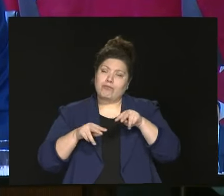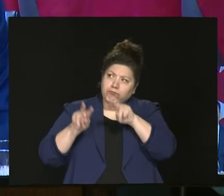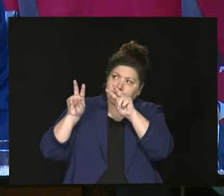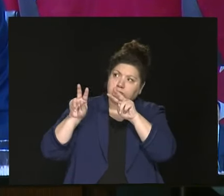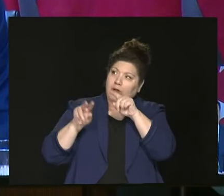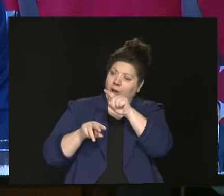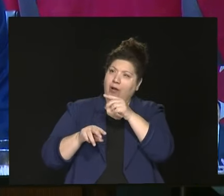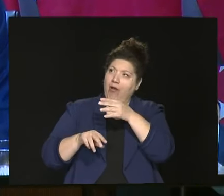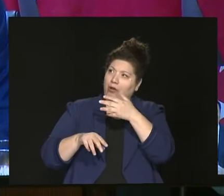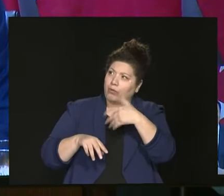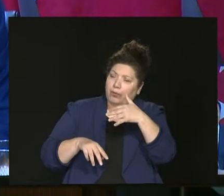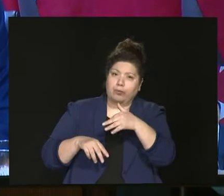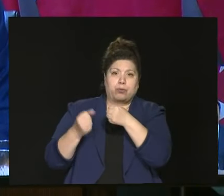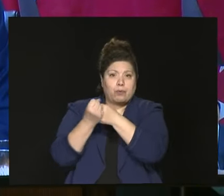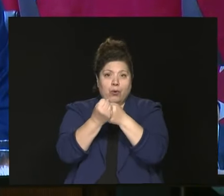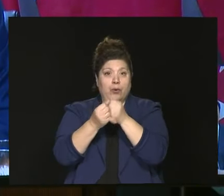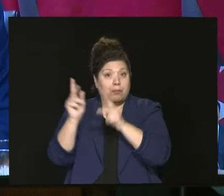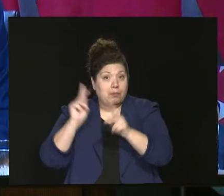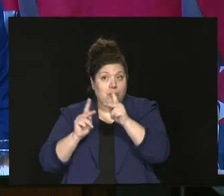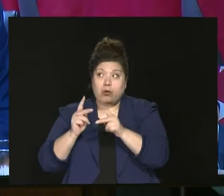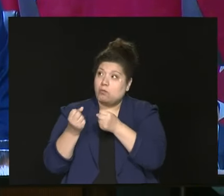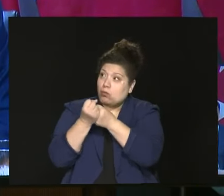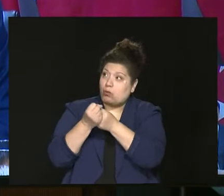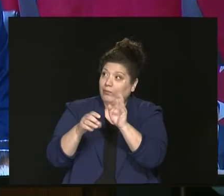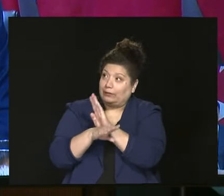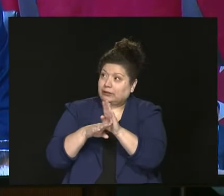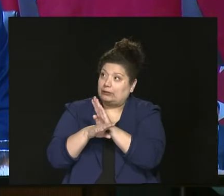we think that's the right thing to do to get us through this.